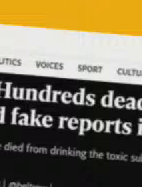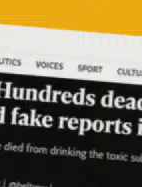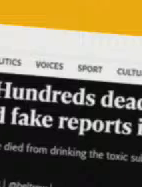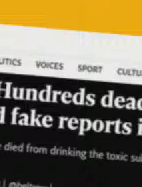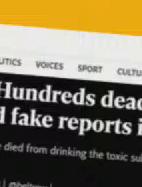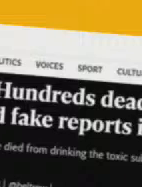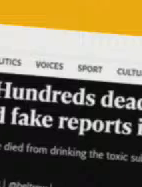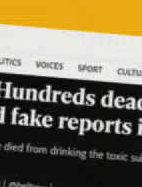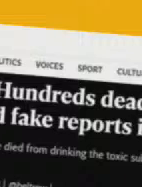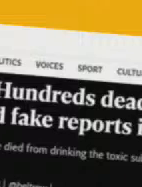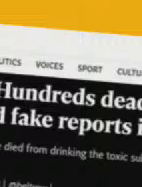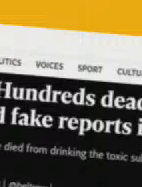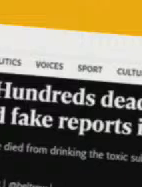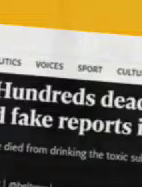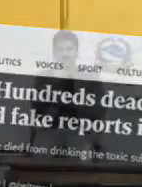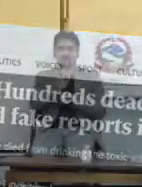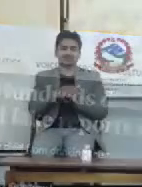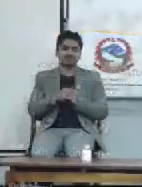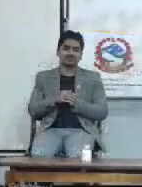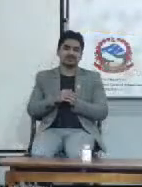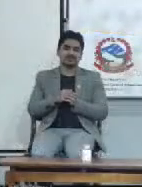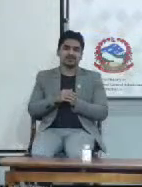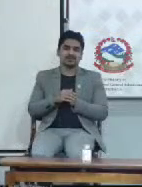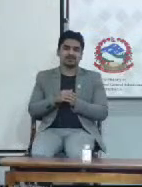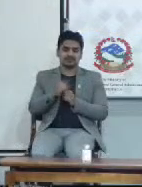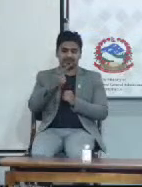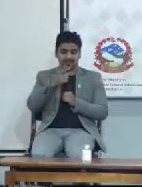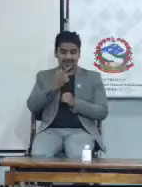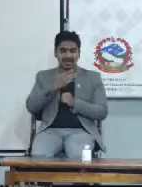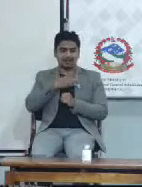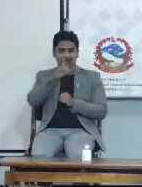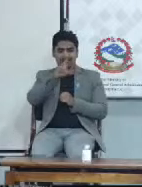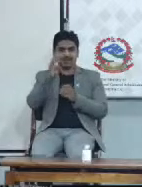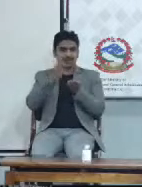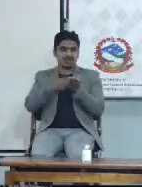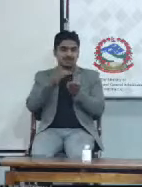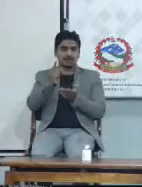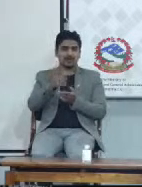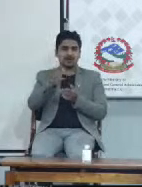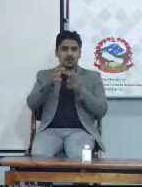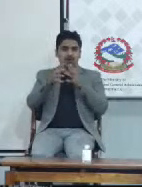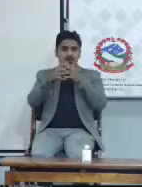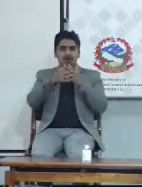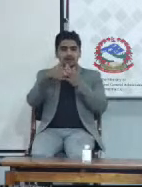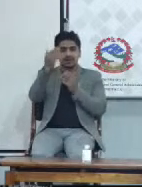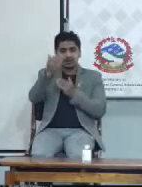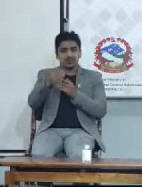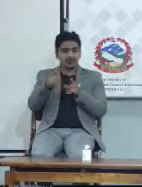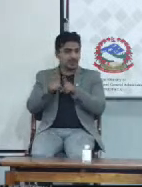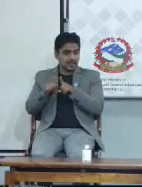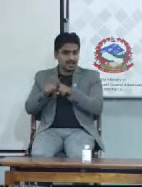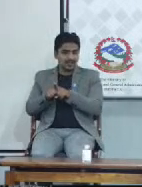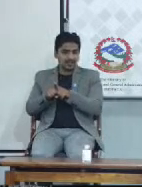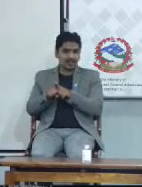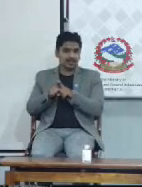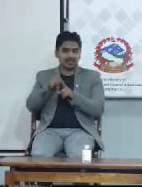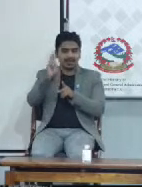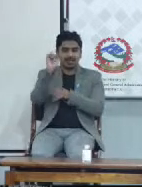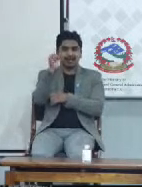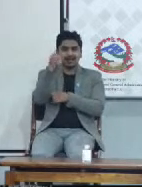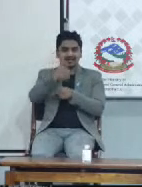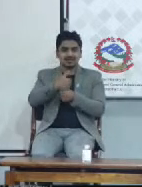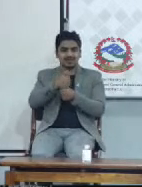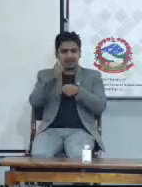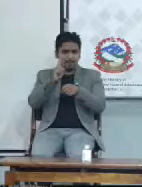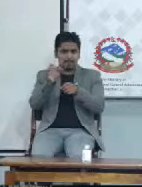in America, even the time and again this president say that he gives a lot of tips,